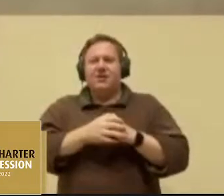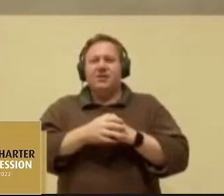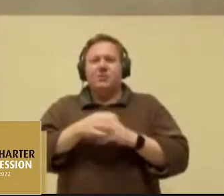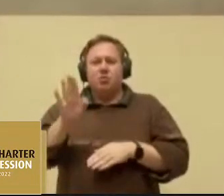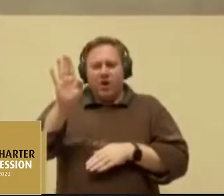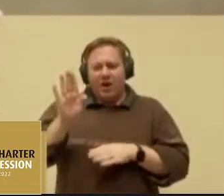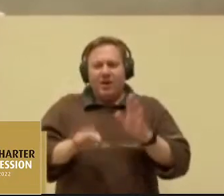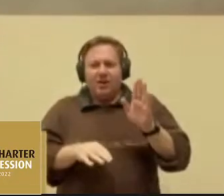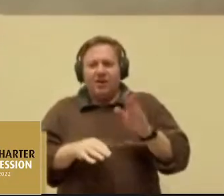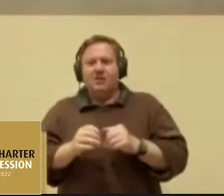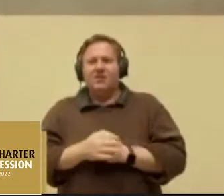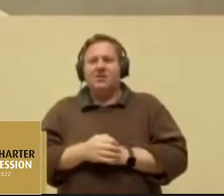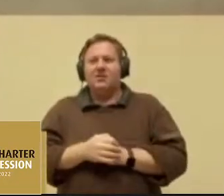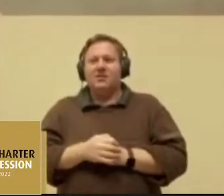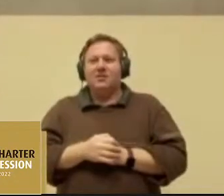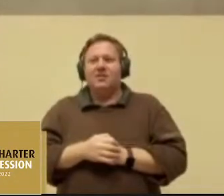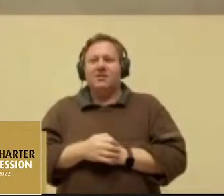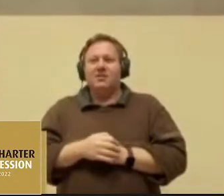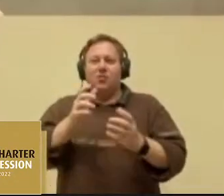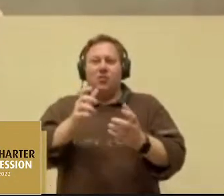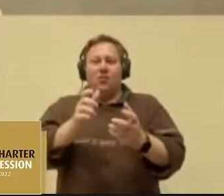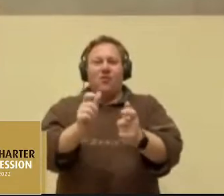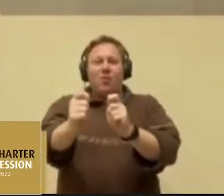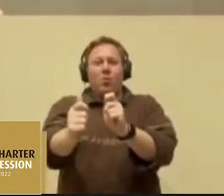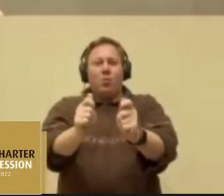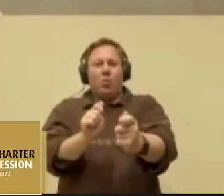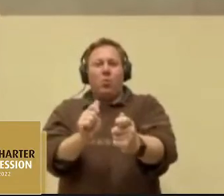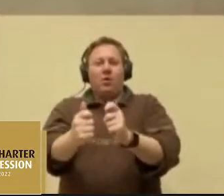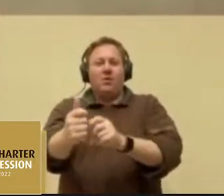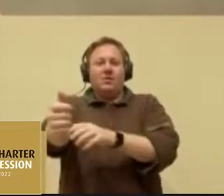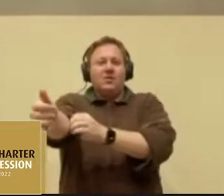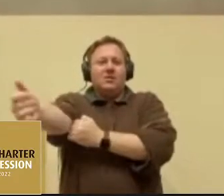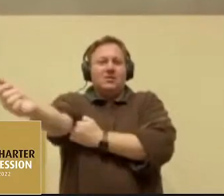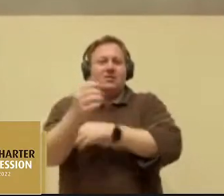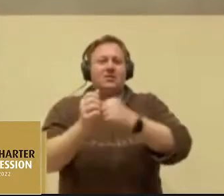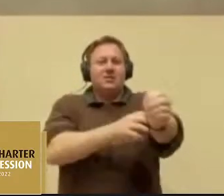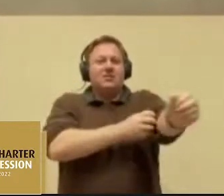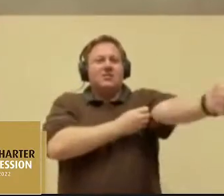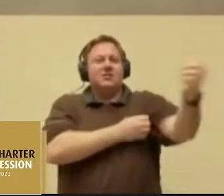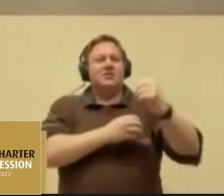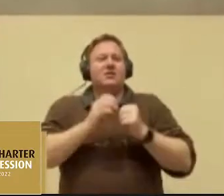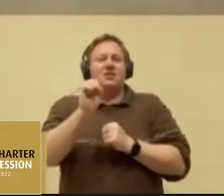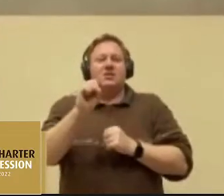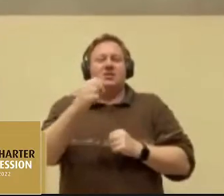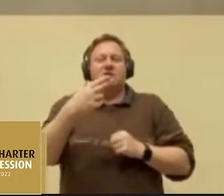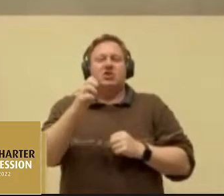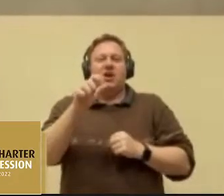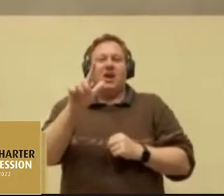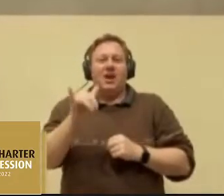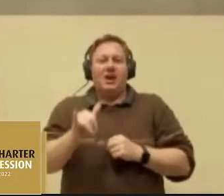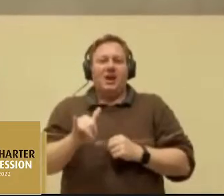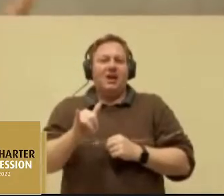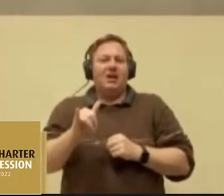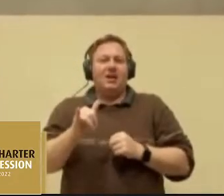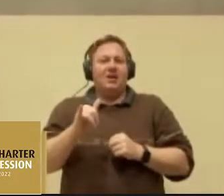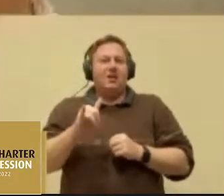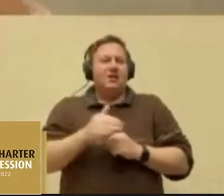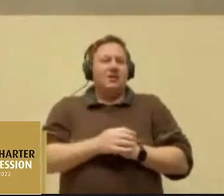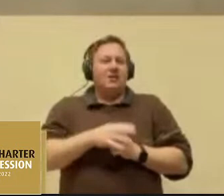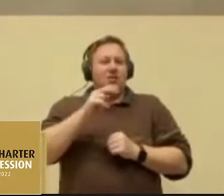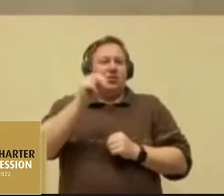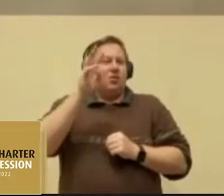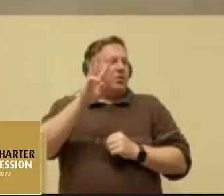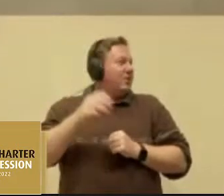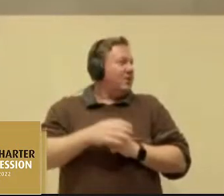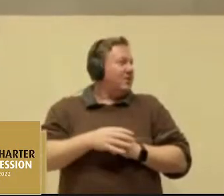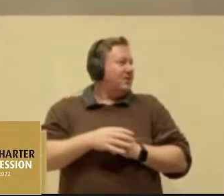like that shift your phone like that shelly can you please me can the people see you are from northwest take